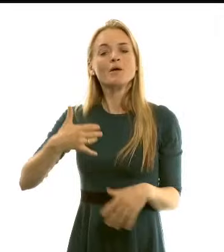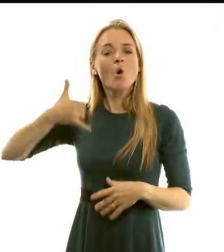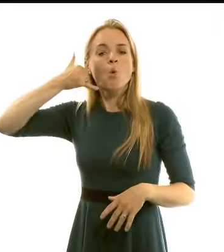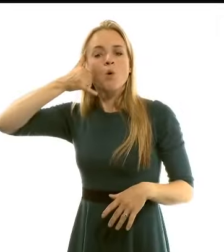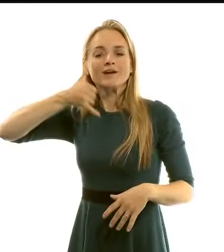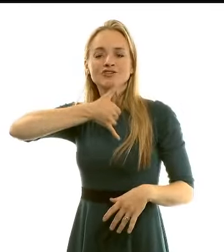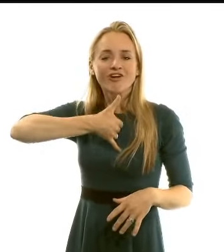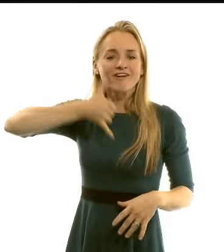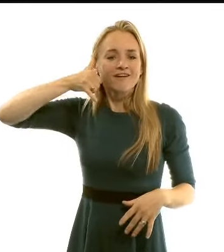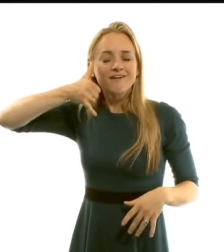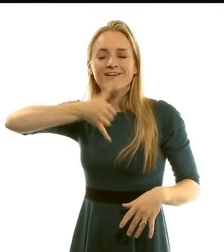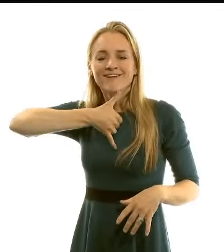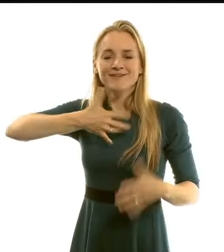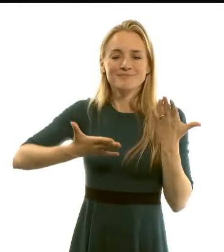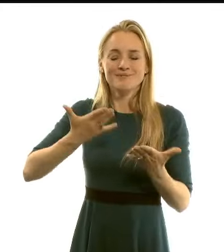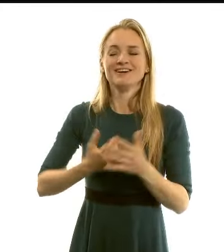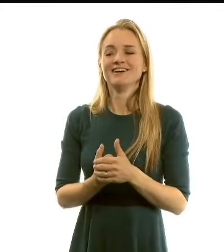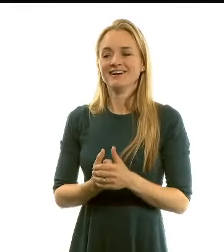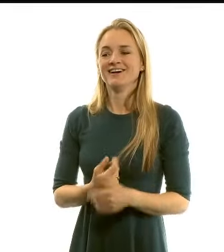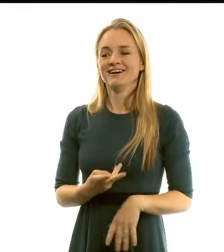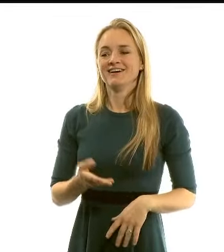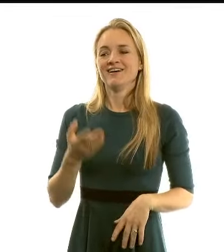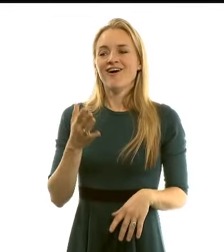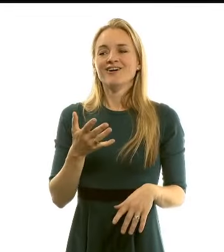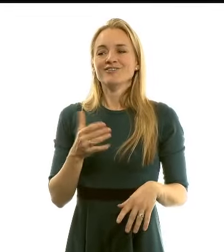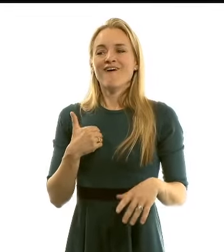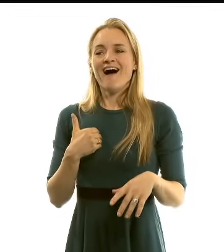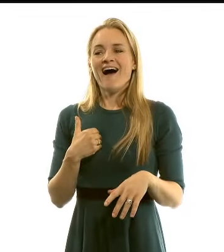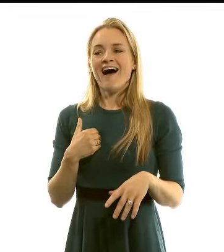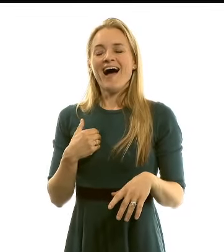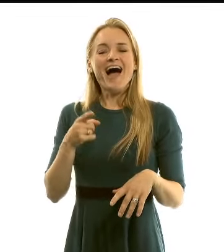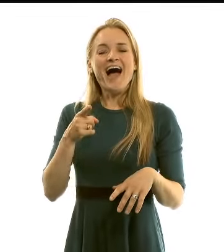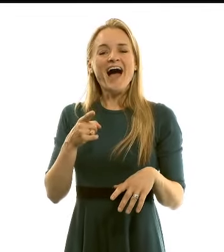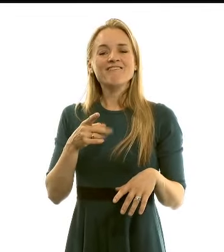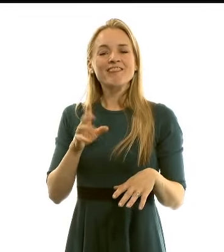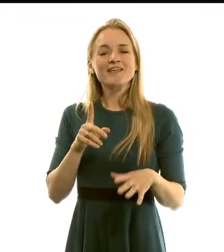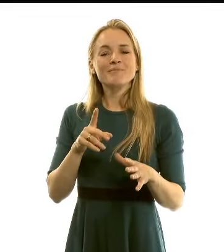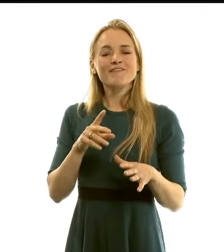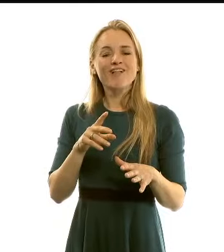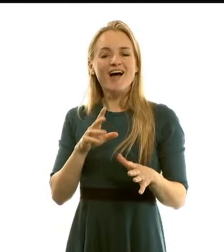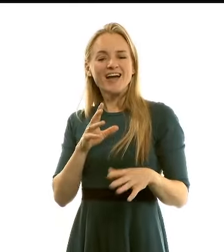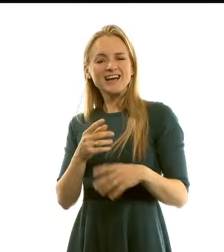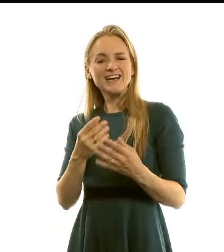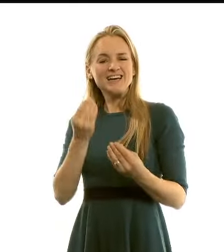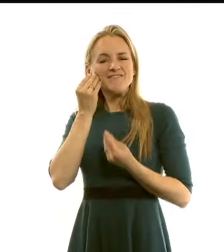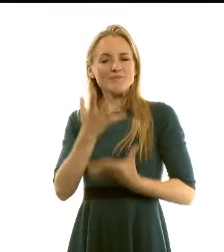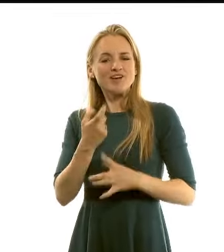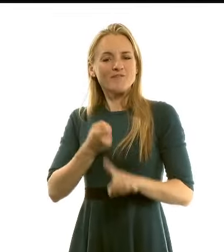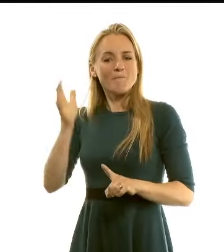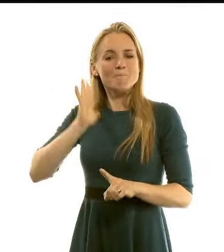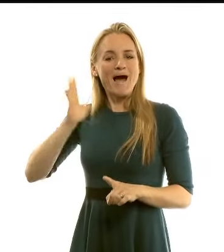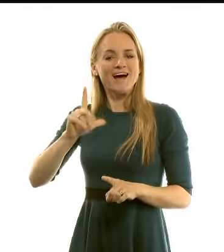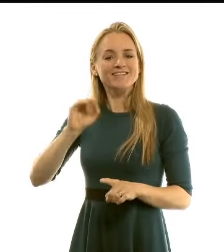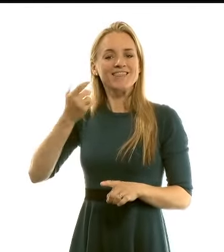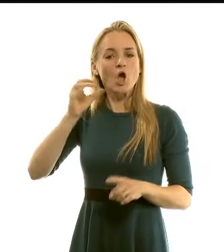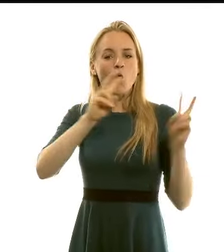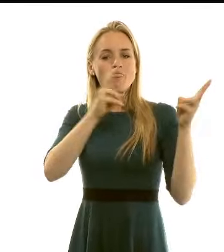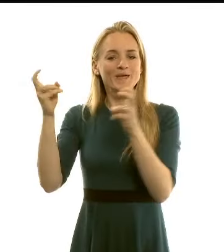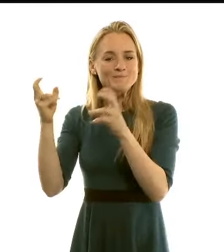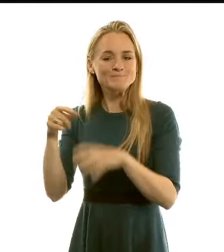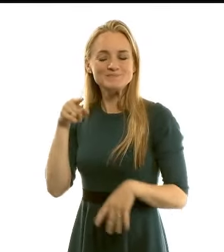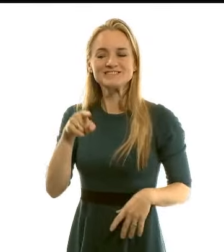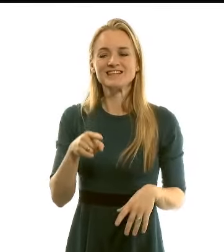Perfect. Yeah, there's also some cheeky references to past LEGO themes. Of course, we have the Yellow Castle, but on the front we also